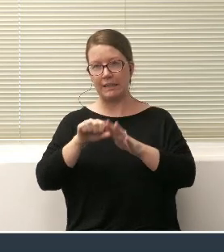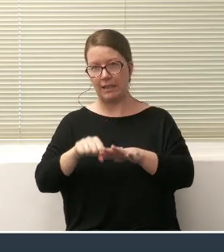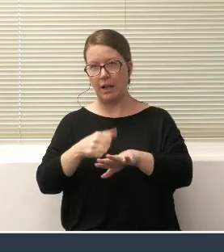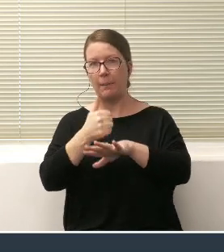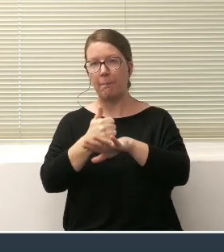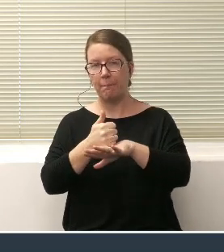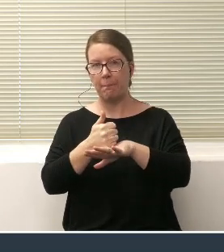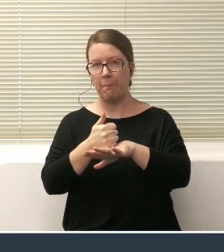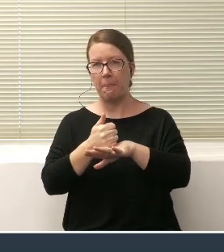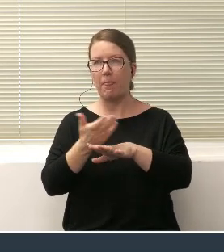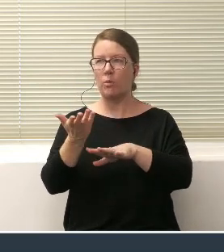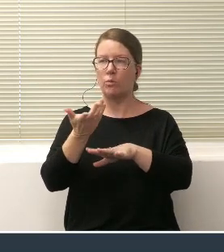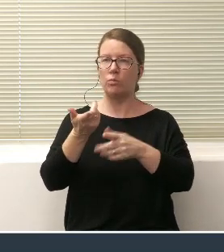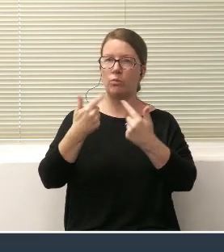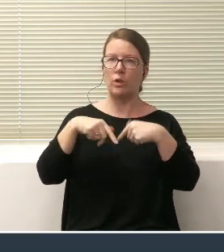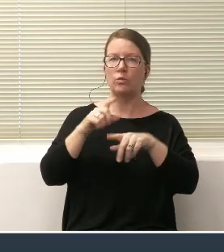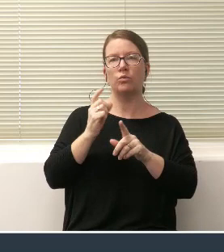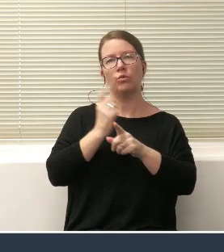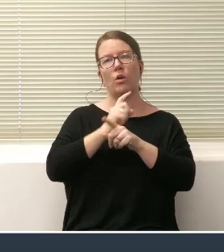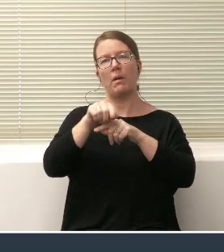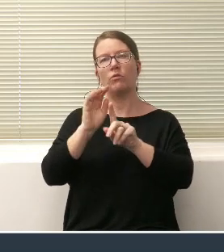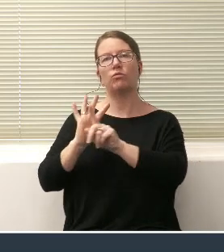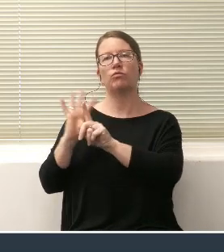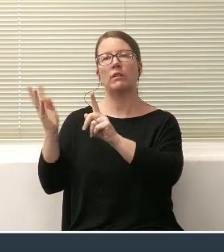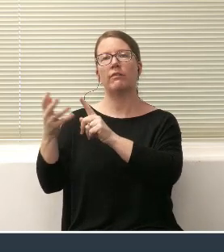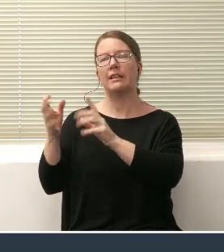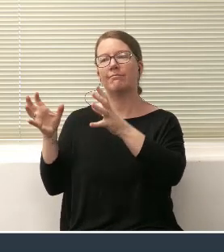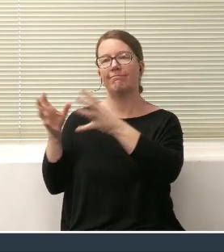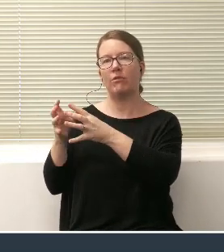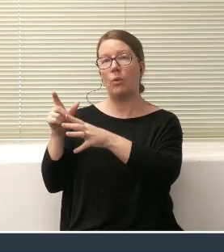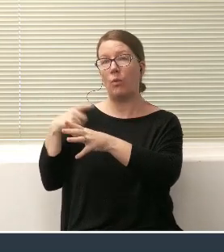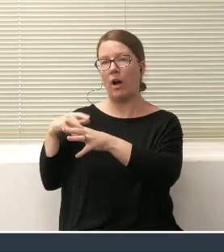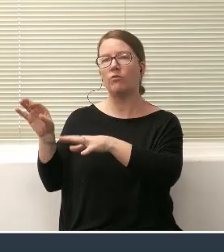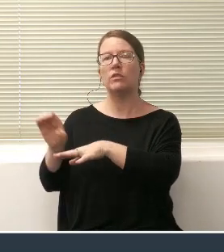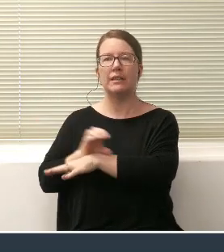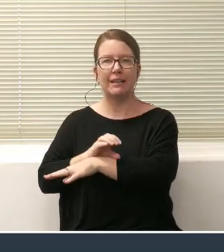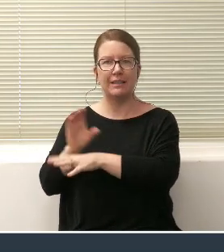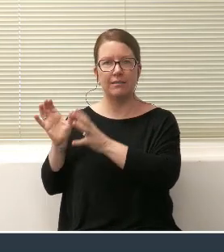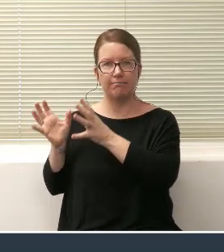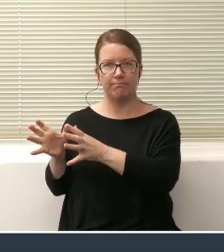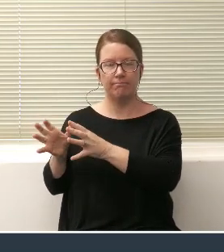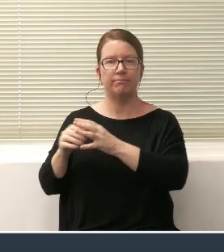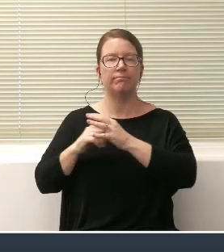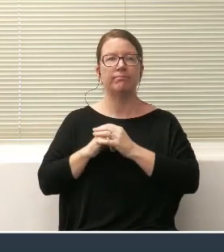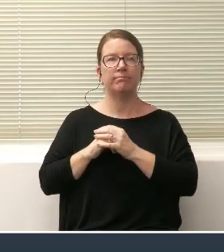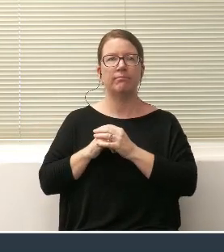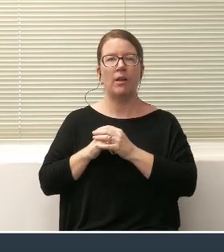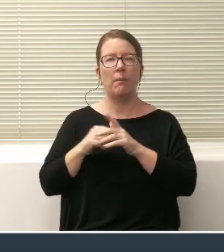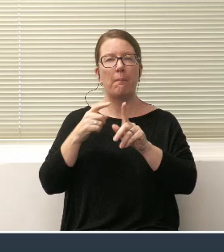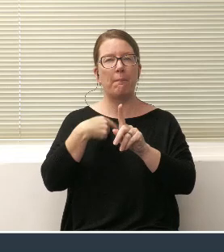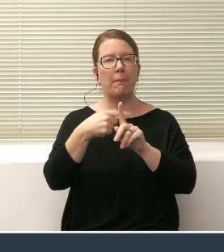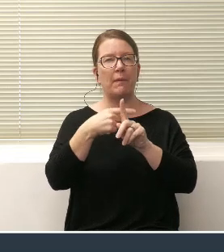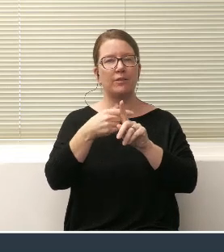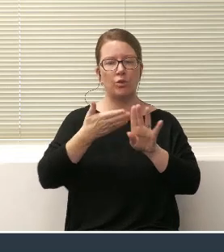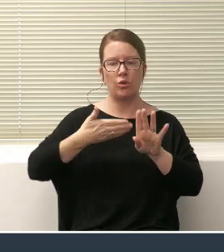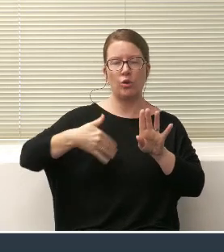that and we talk about it being ring-fenced for resilience, and then further on, the coastal